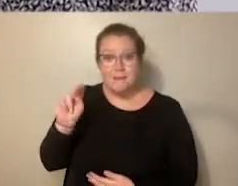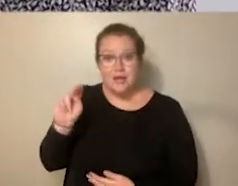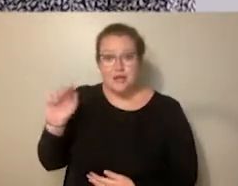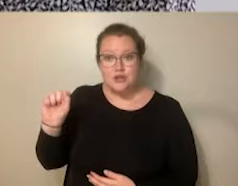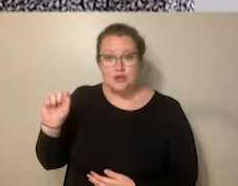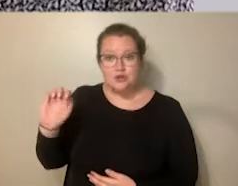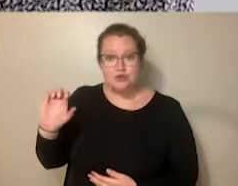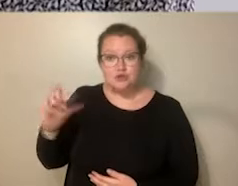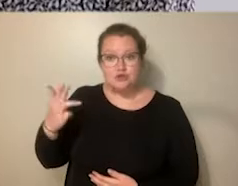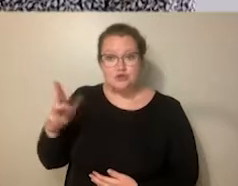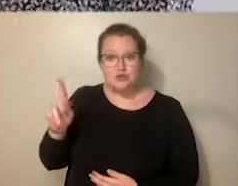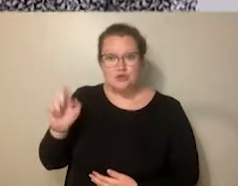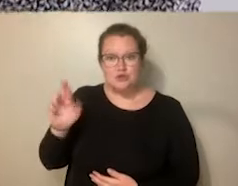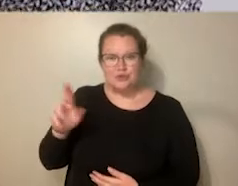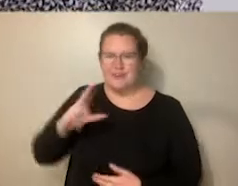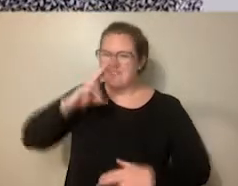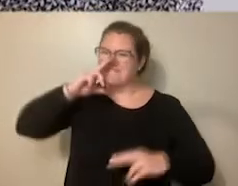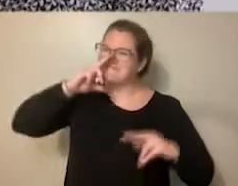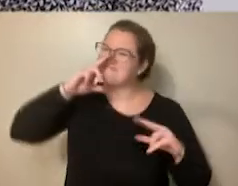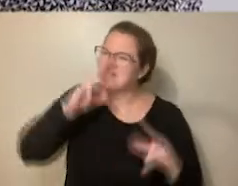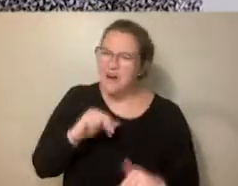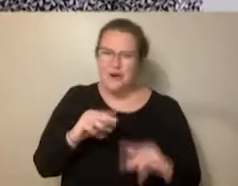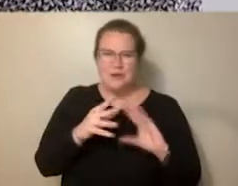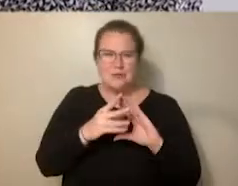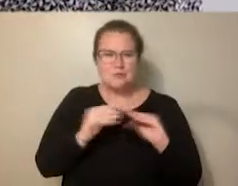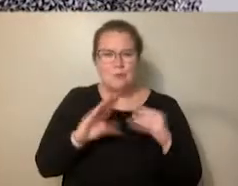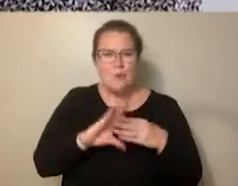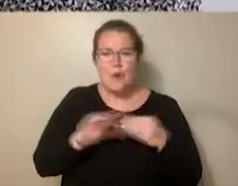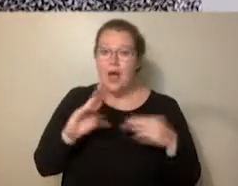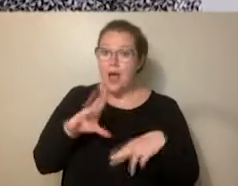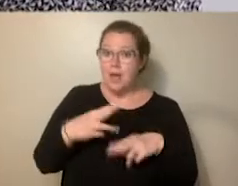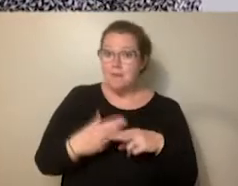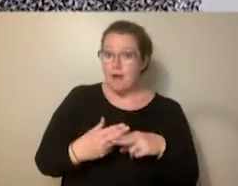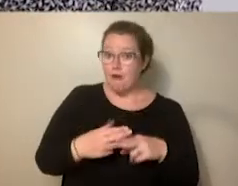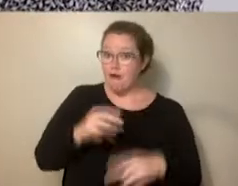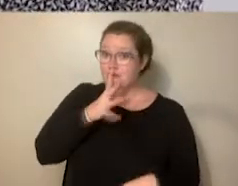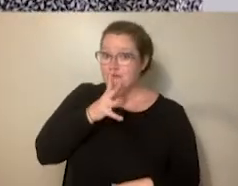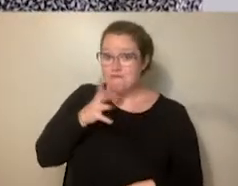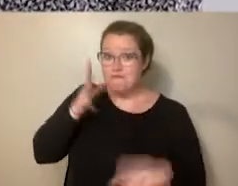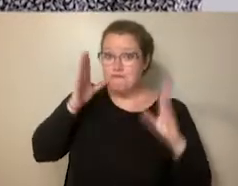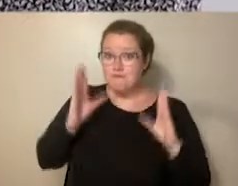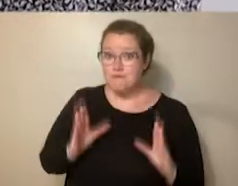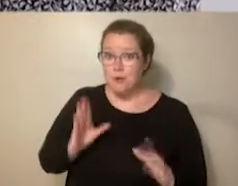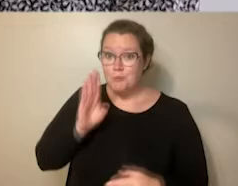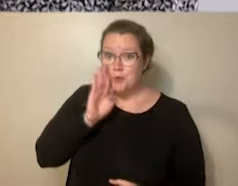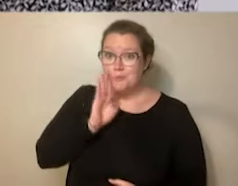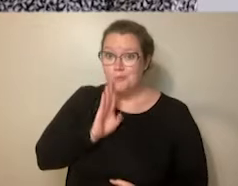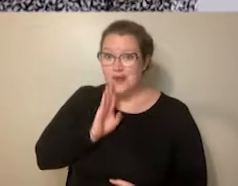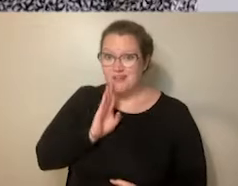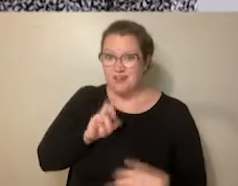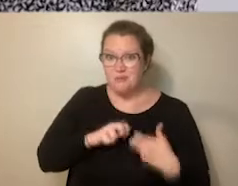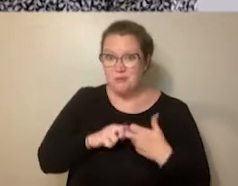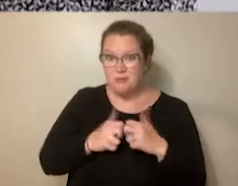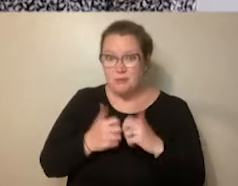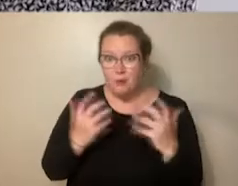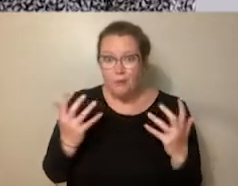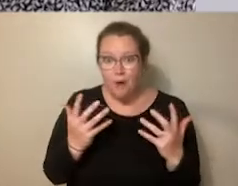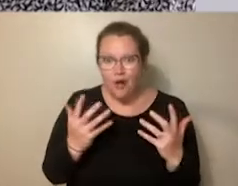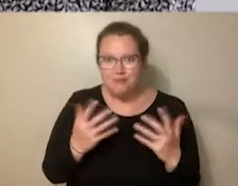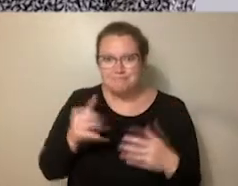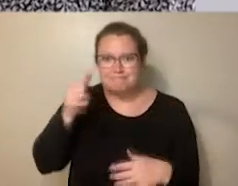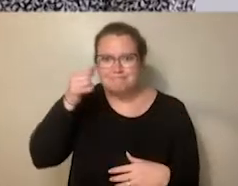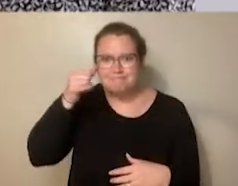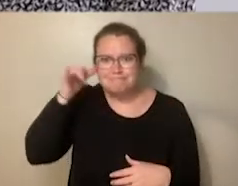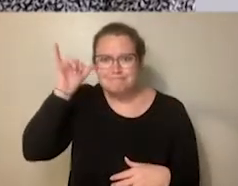it is a hilarious story about Farmer Brown, who has a whole nother problem. This time it's his cows. Not